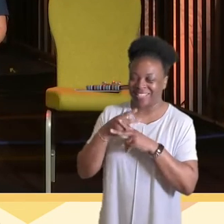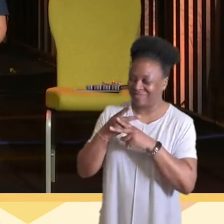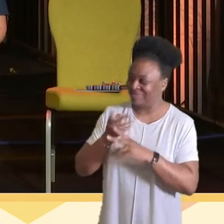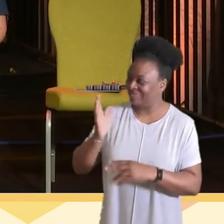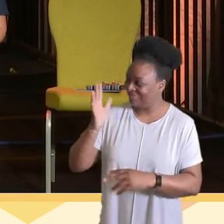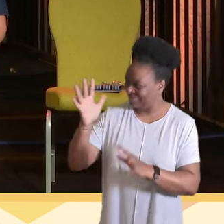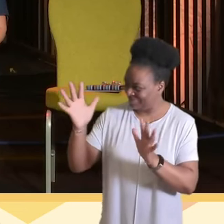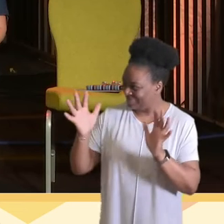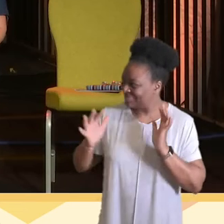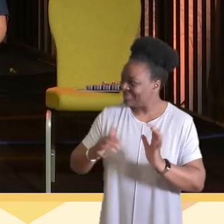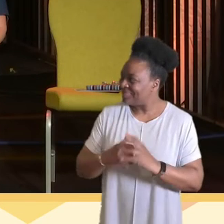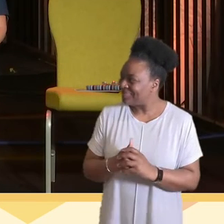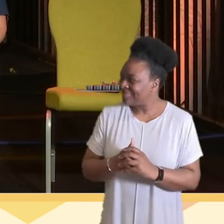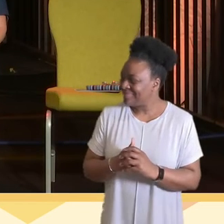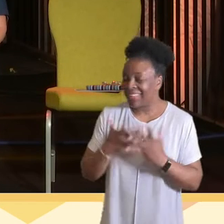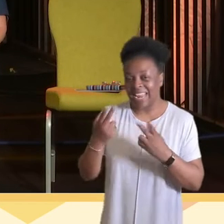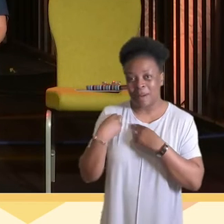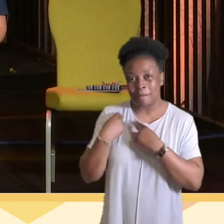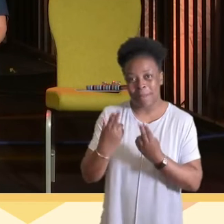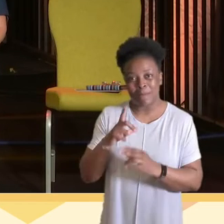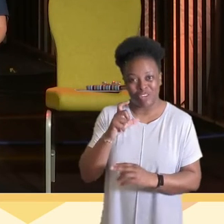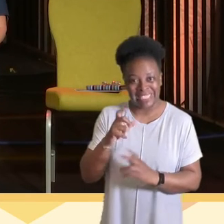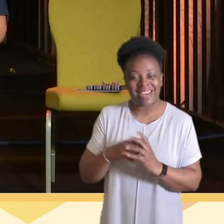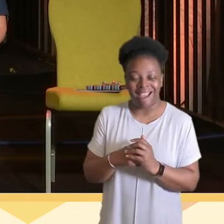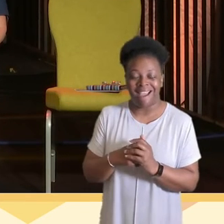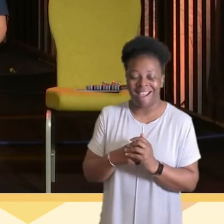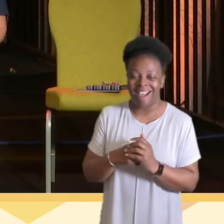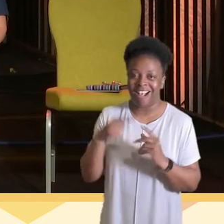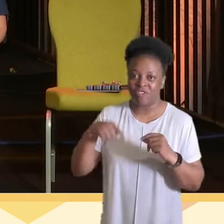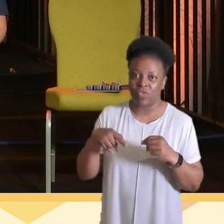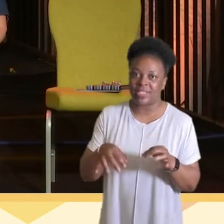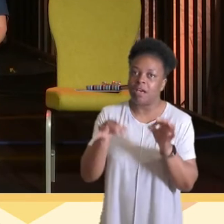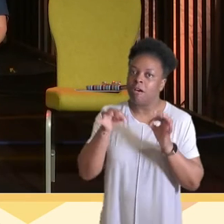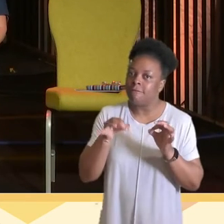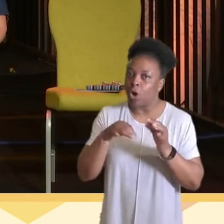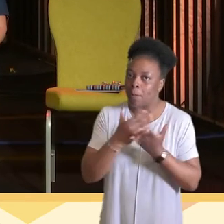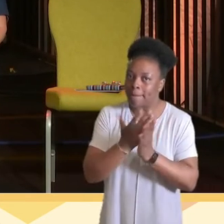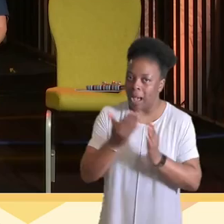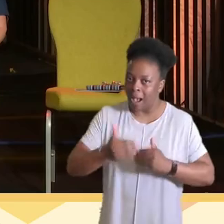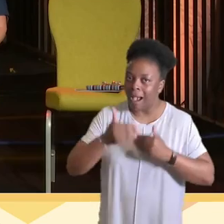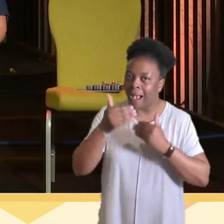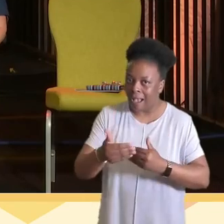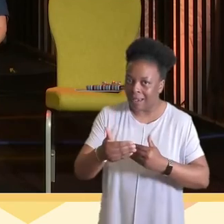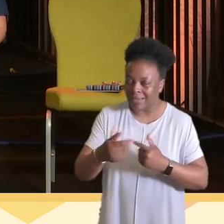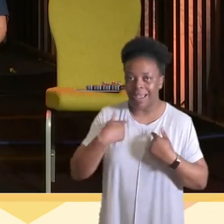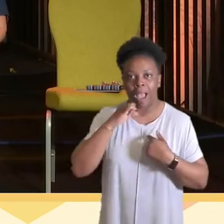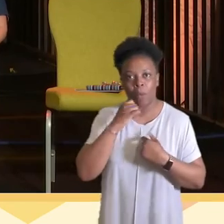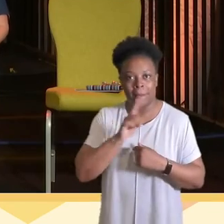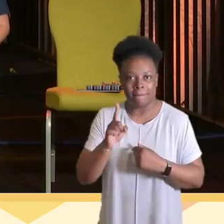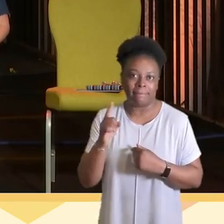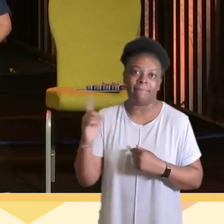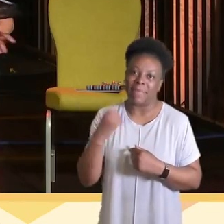So I'm going to hand over to Christina now for the formal bit of what we're doing, and I shall see you shortly. Thank you.